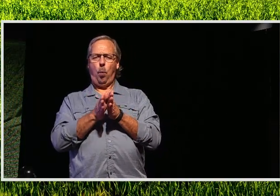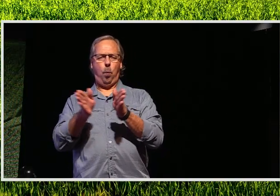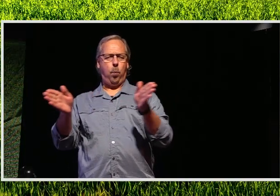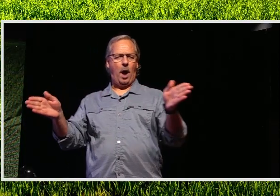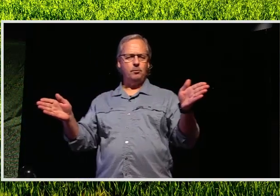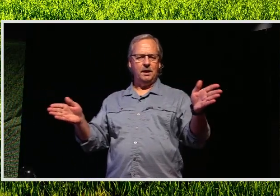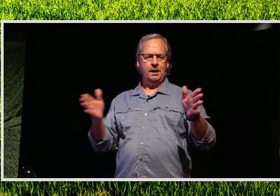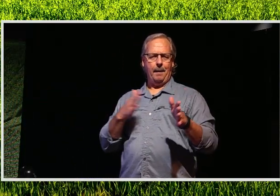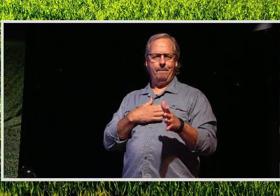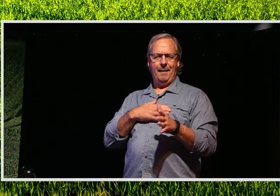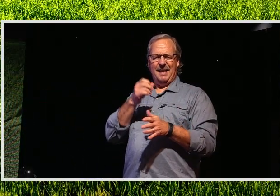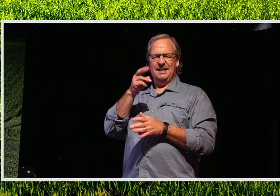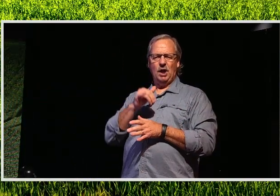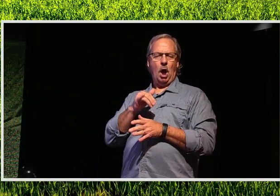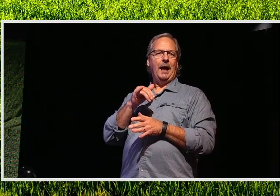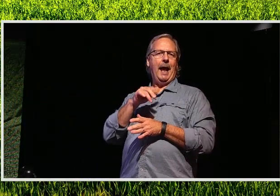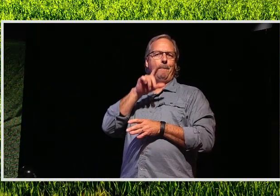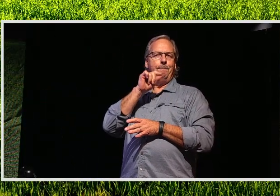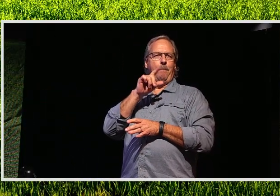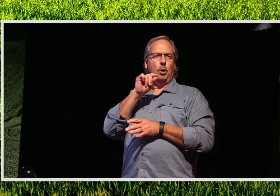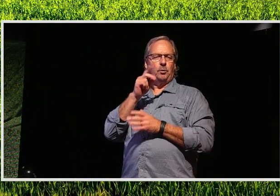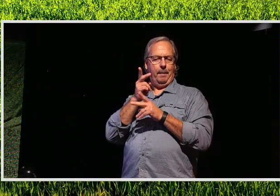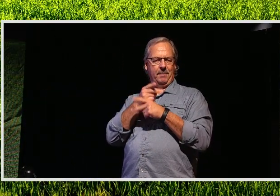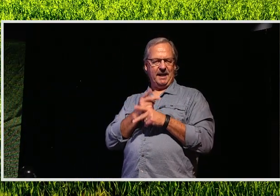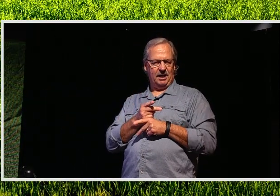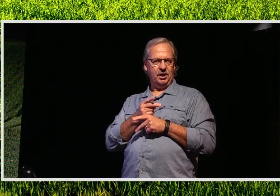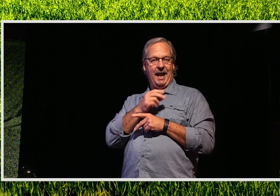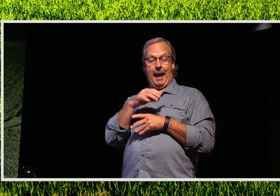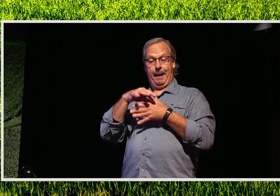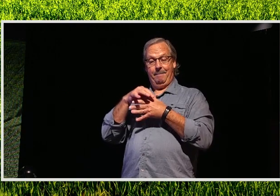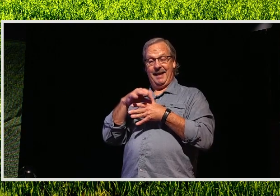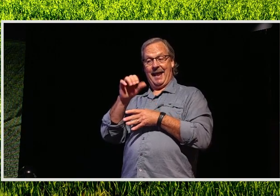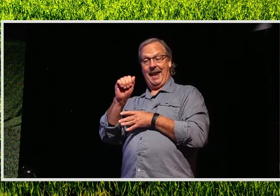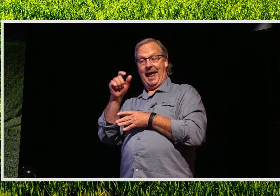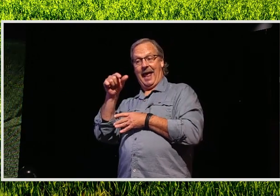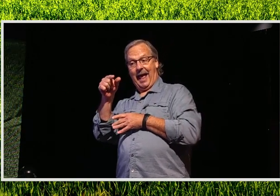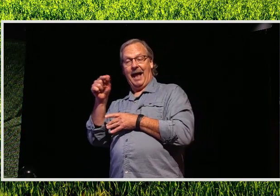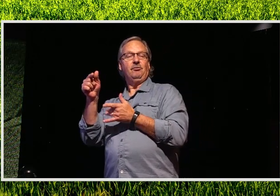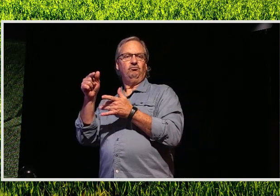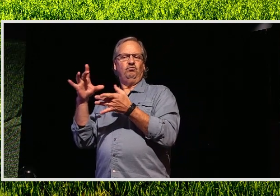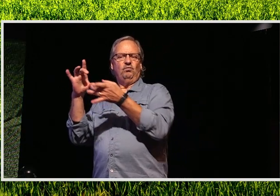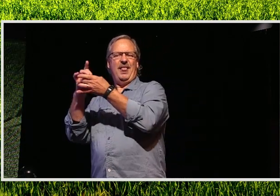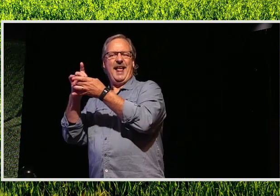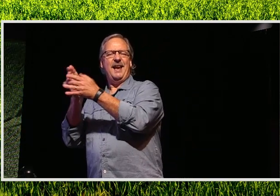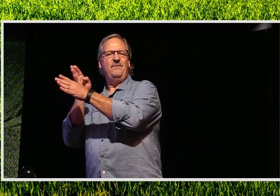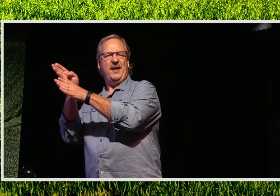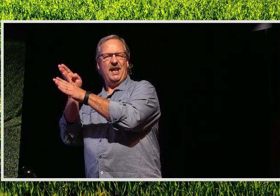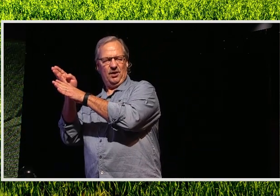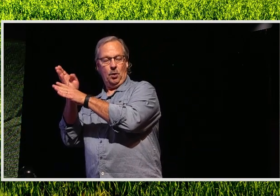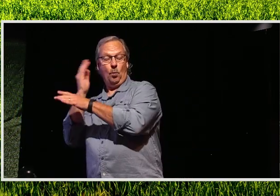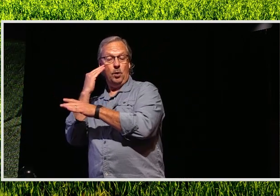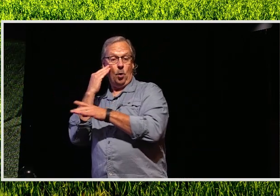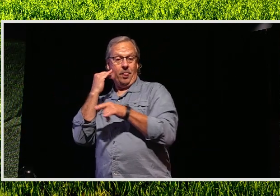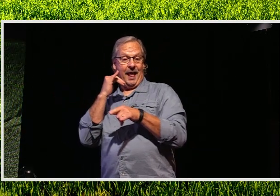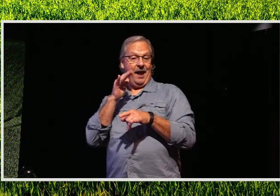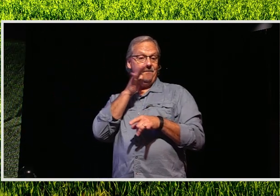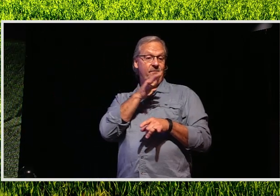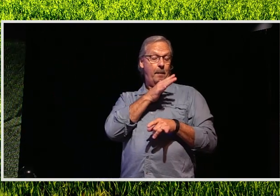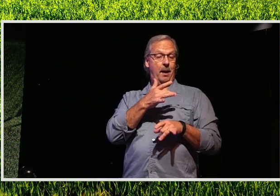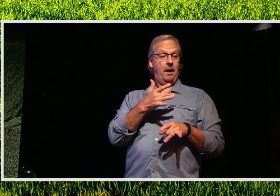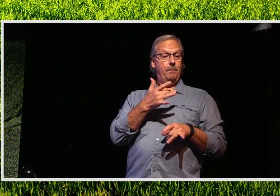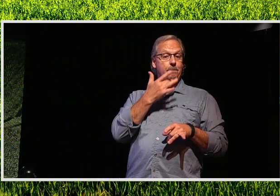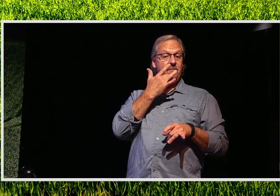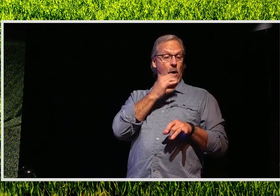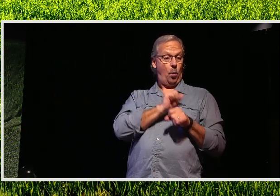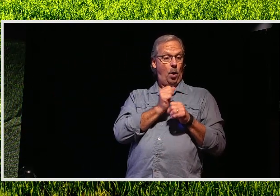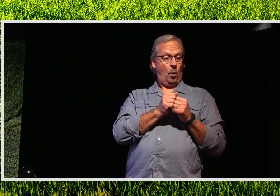of livestock and poultry production and meat and agriculture-related fields. We know that farmers prefer to work with